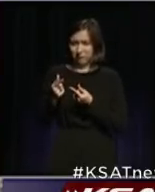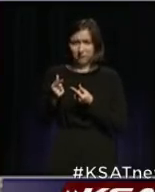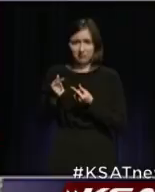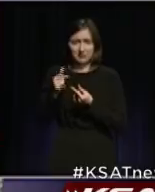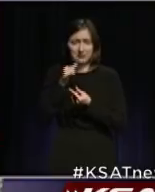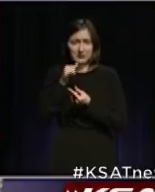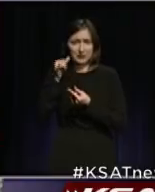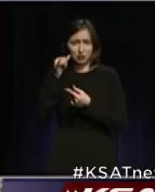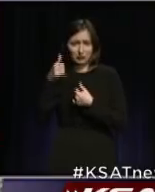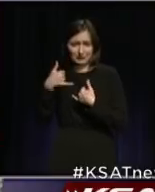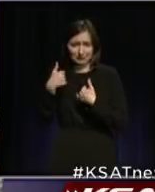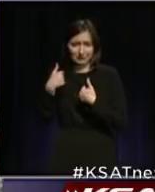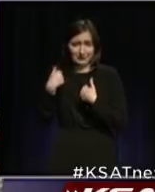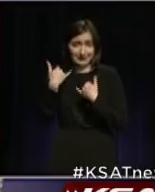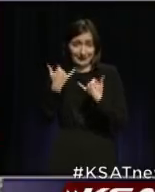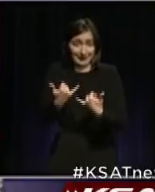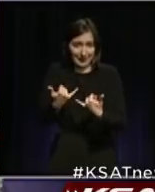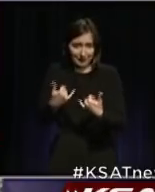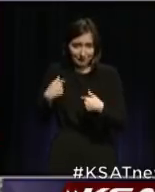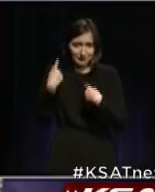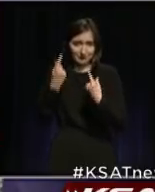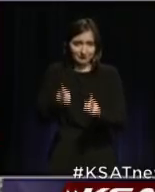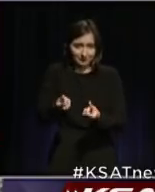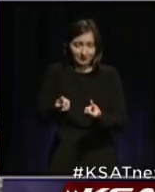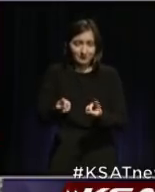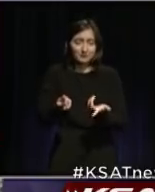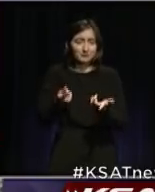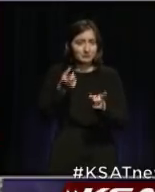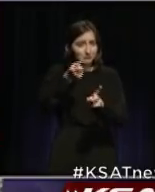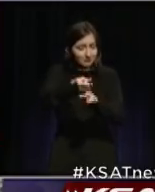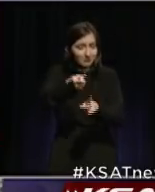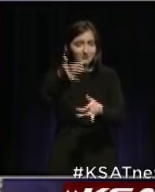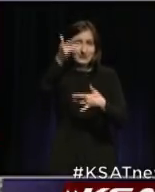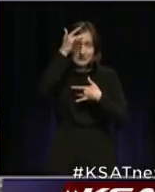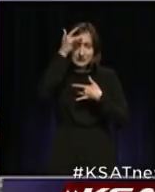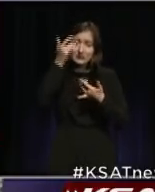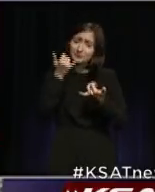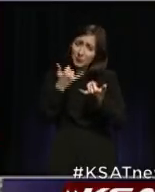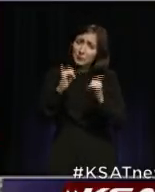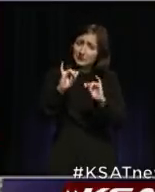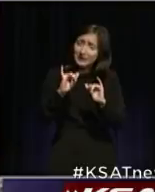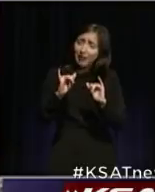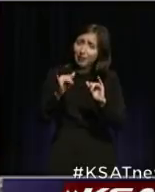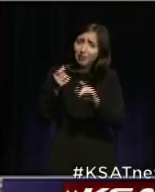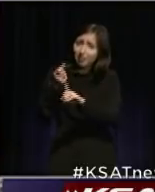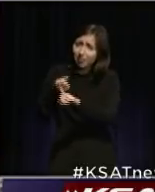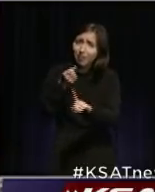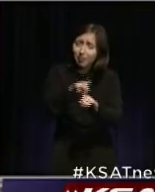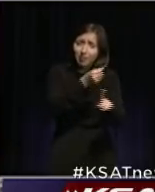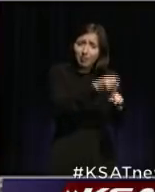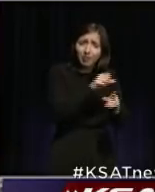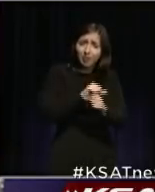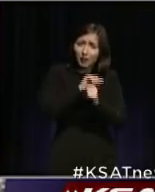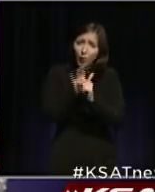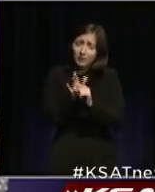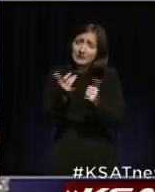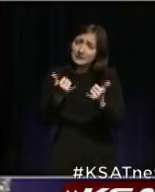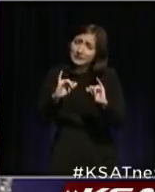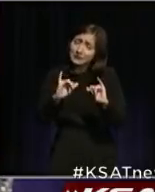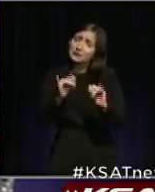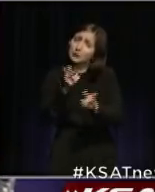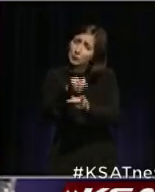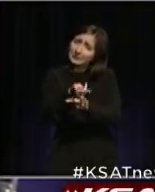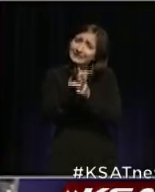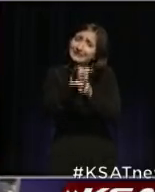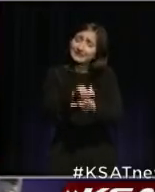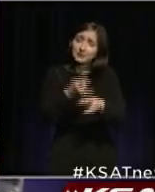deaths. So it's not over yet, and we still have a ways to go to bring this down to where we've